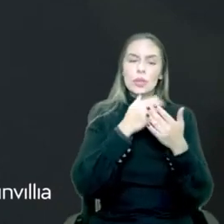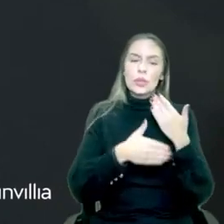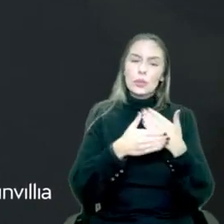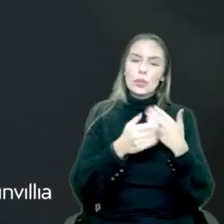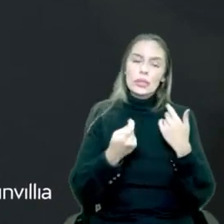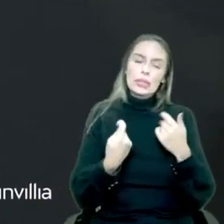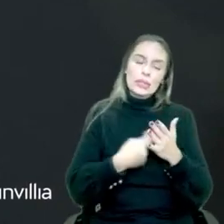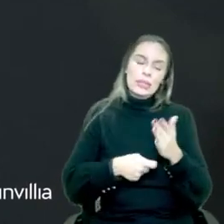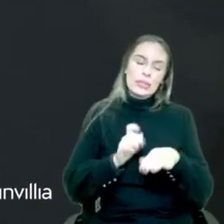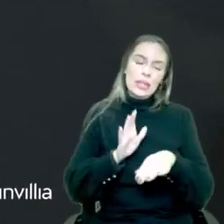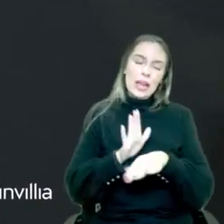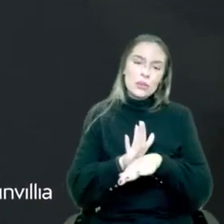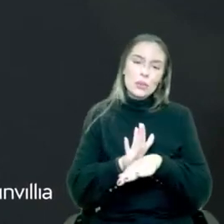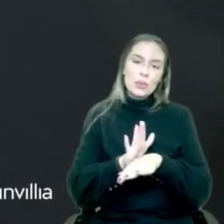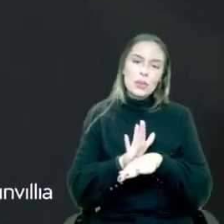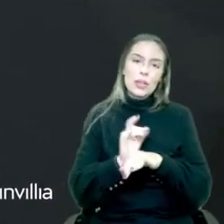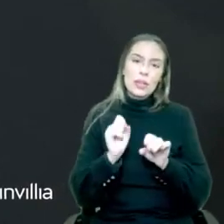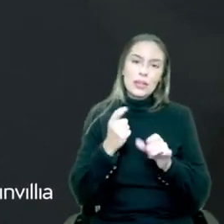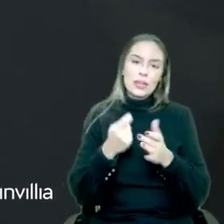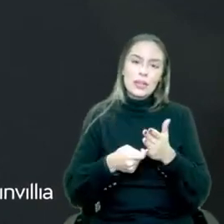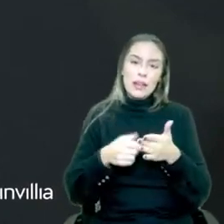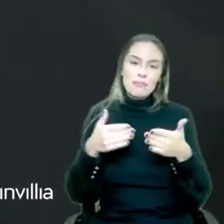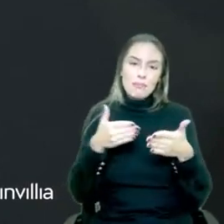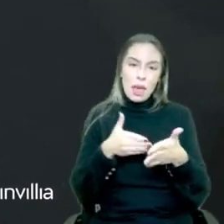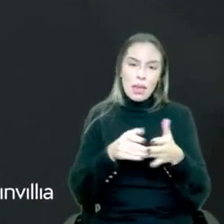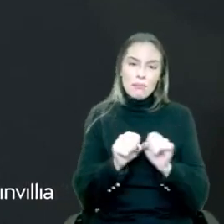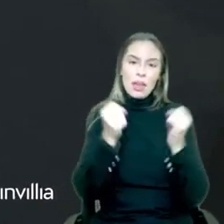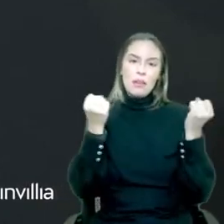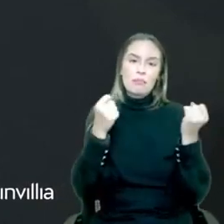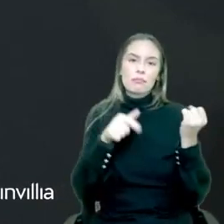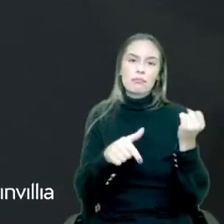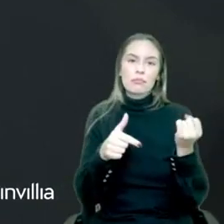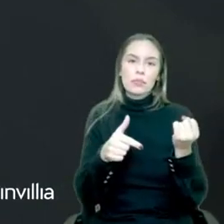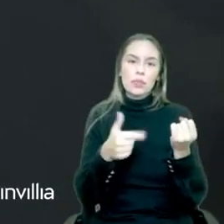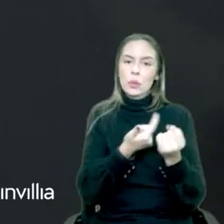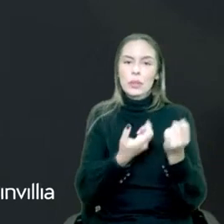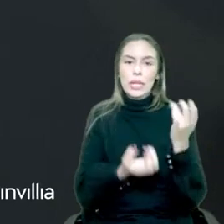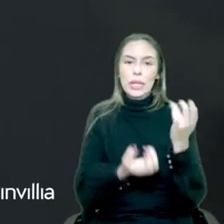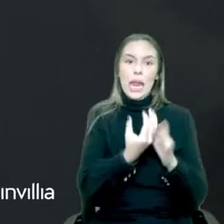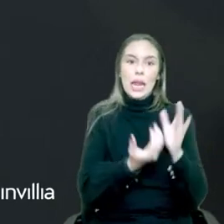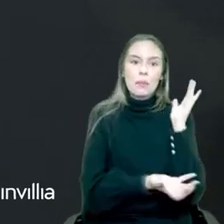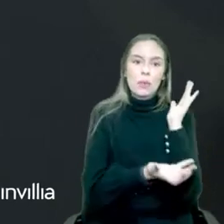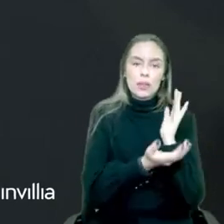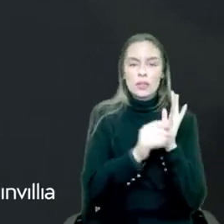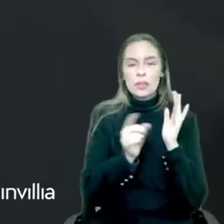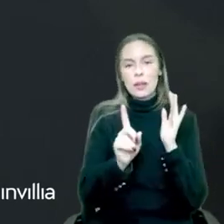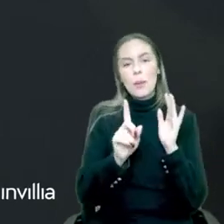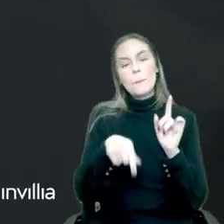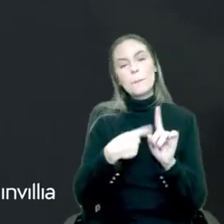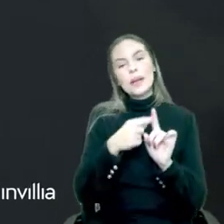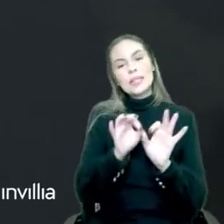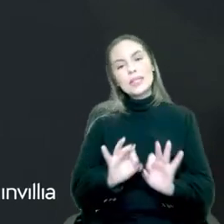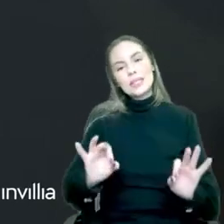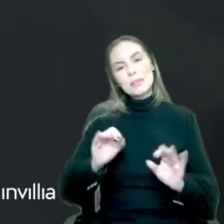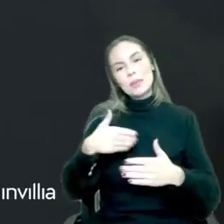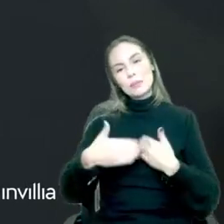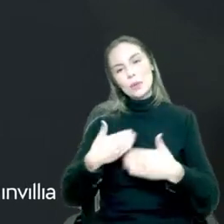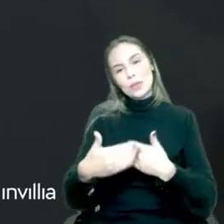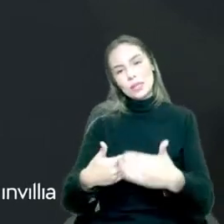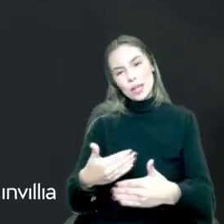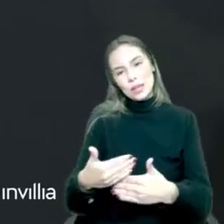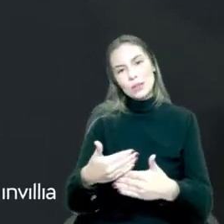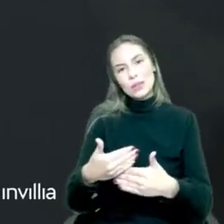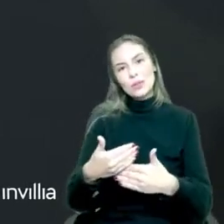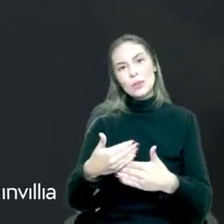breaking these barriers for then we don't create bureaucracy, but we create simplified process. One of the things that we're trying to do as well is like